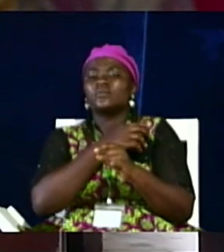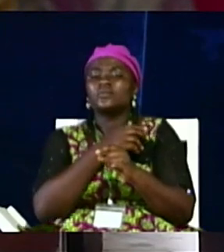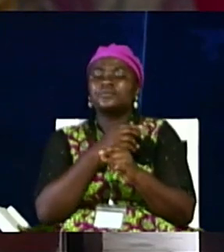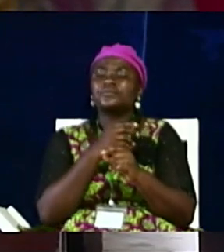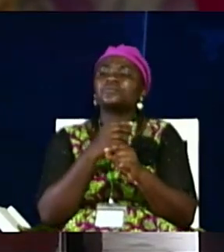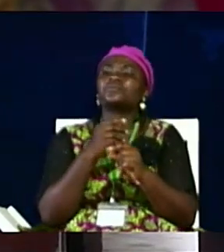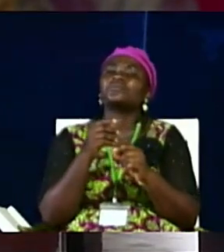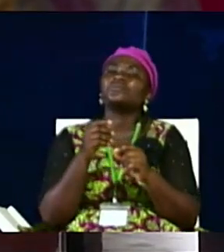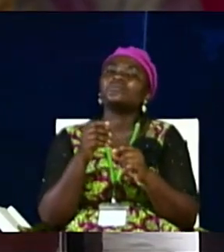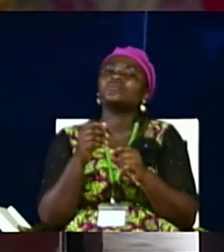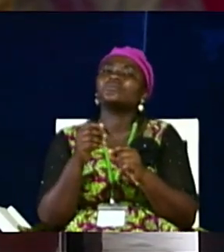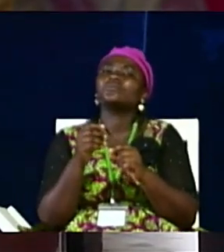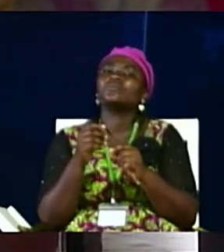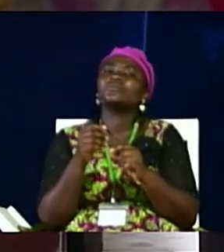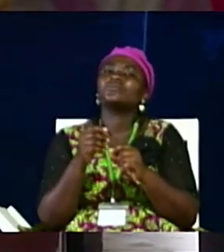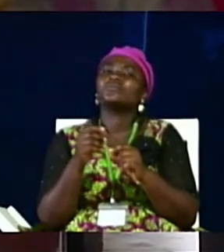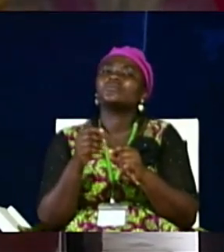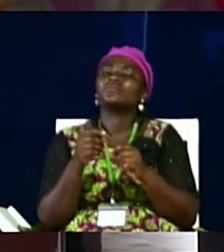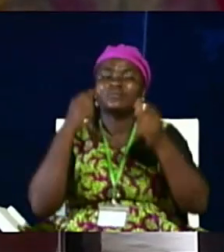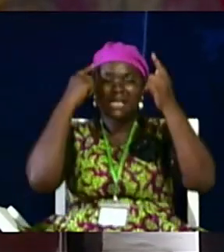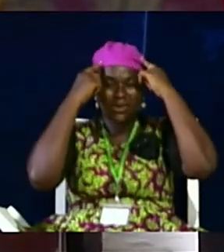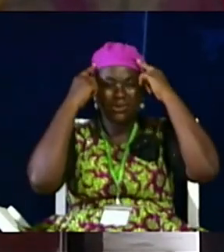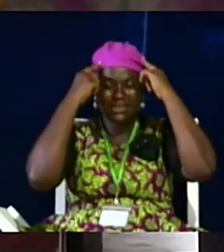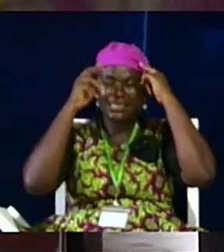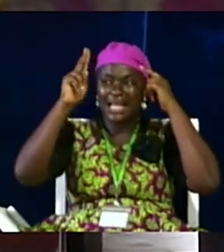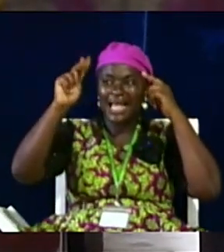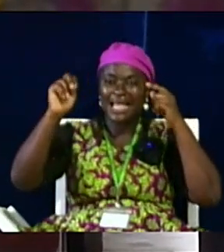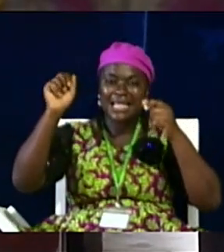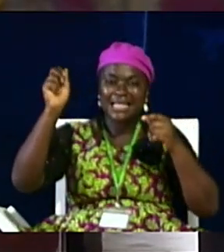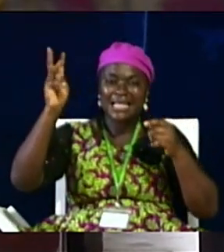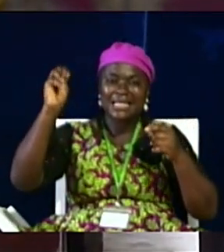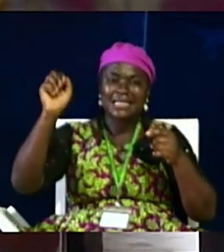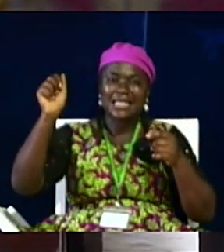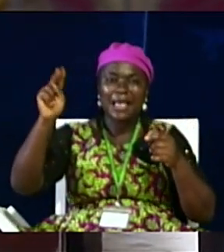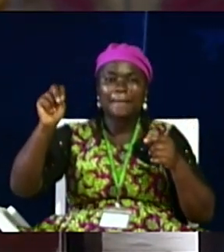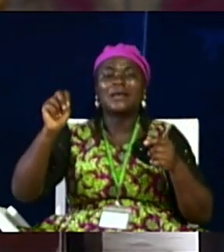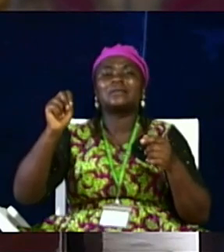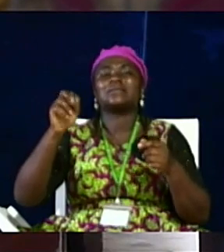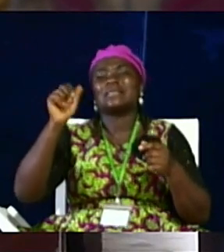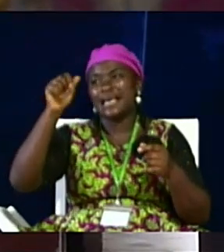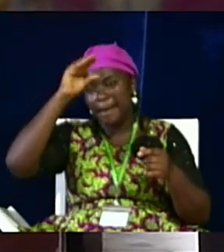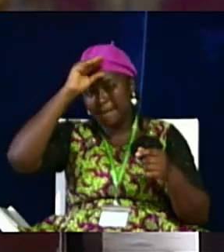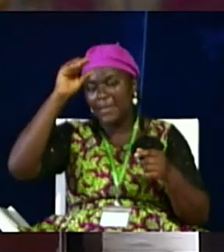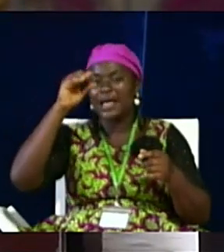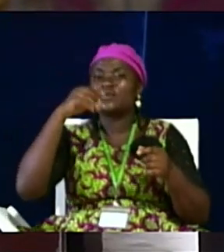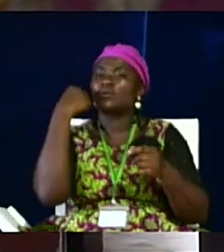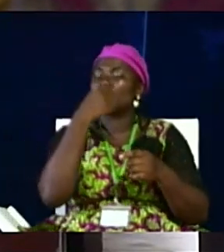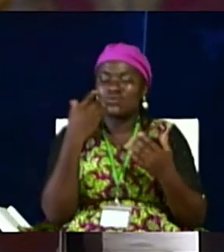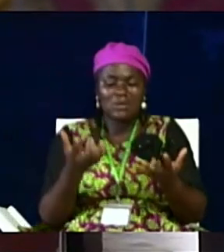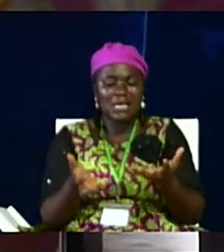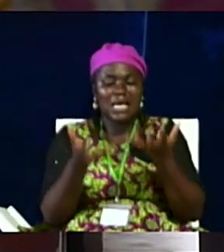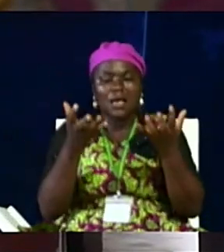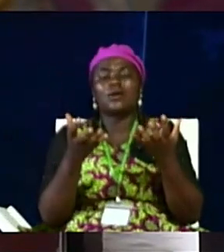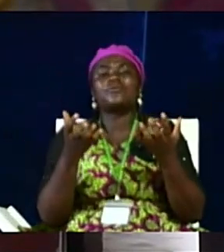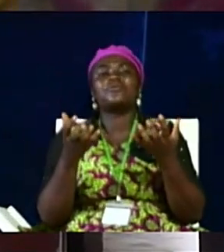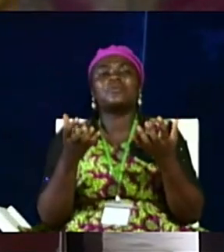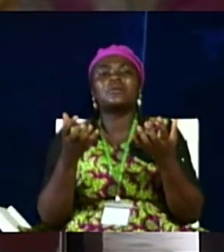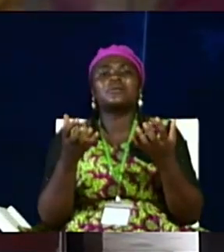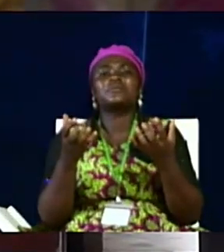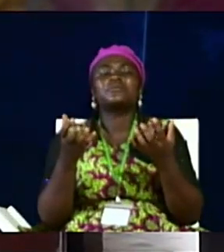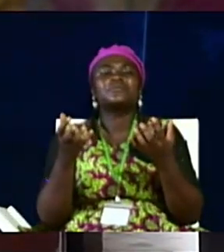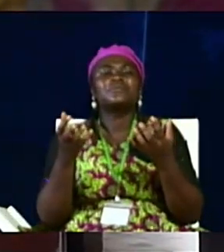narrative. Consider Naaman, a man who carries that tiny negative